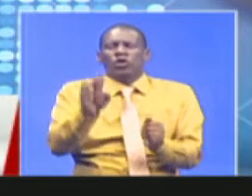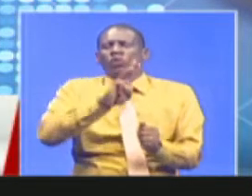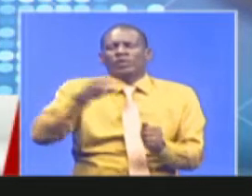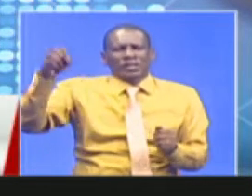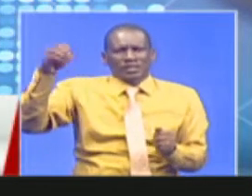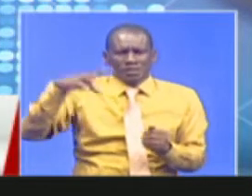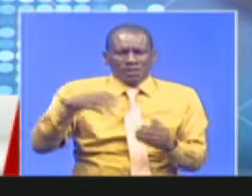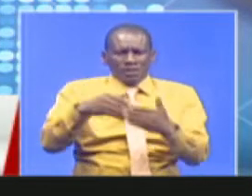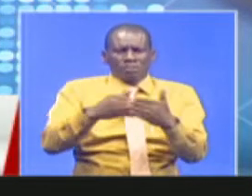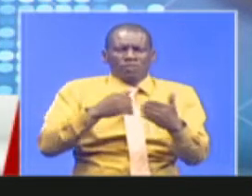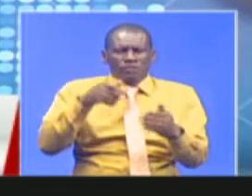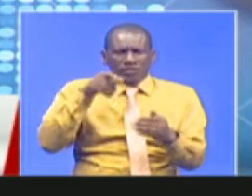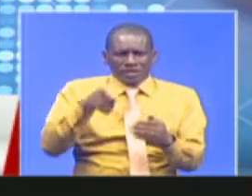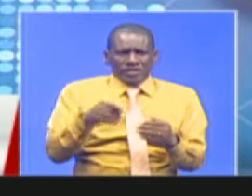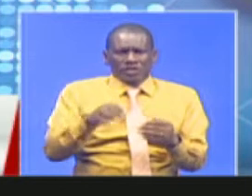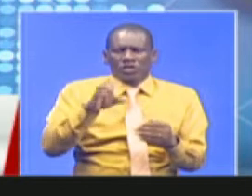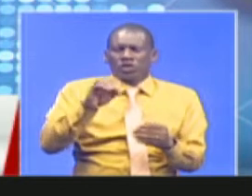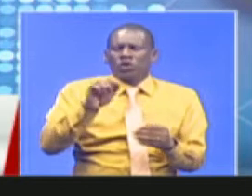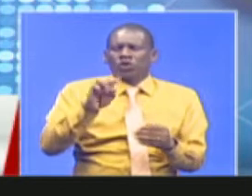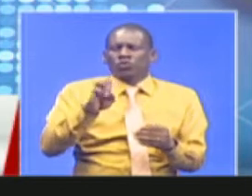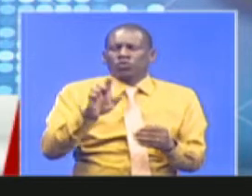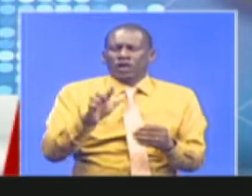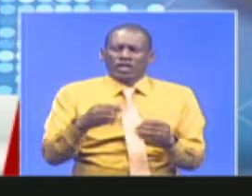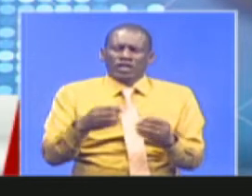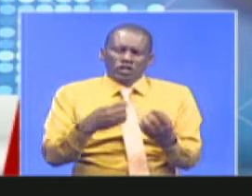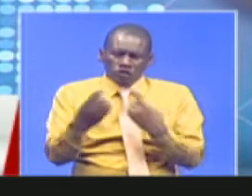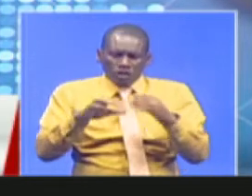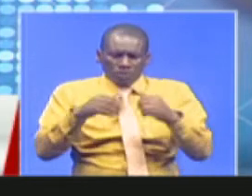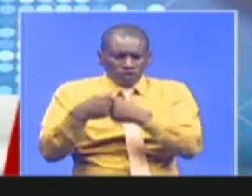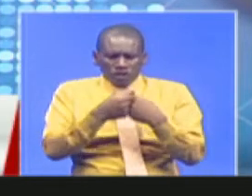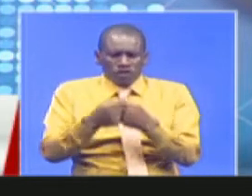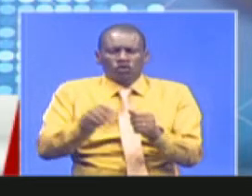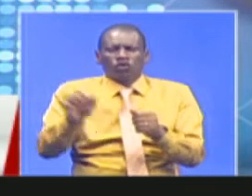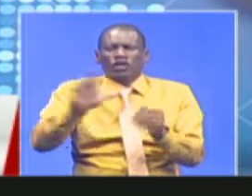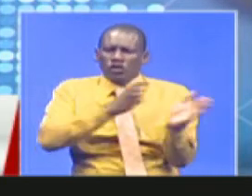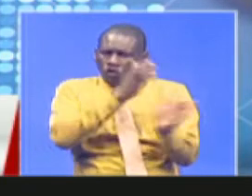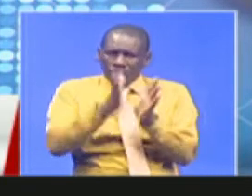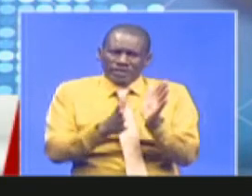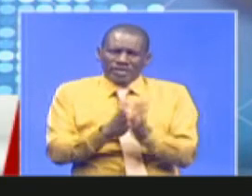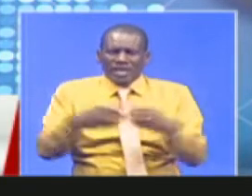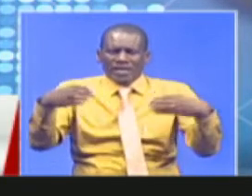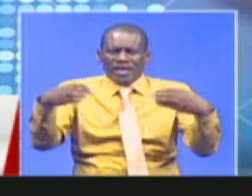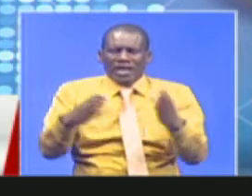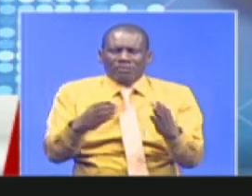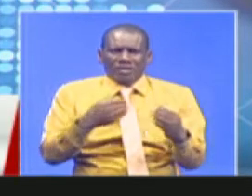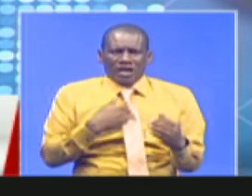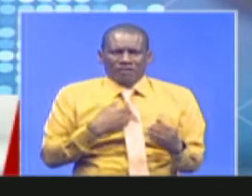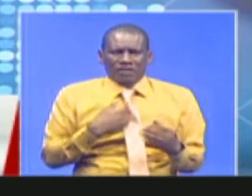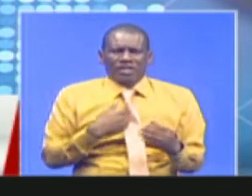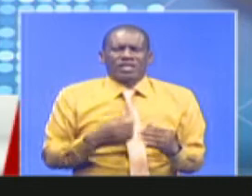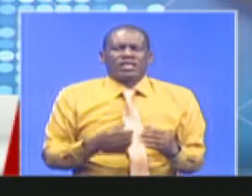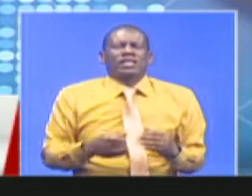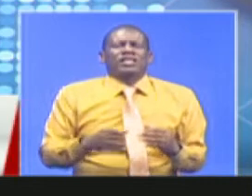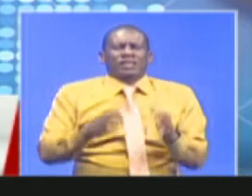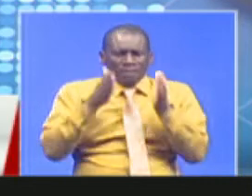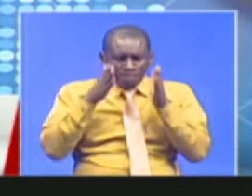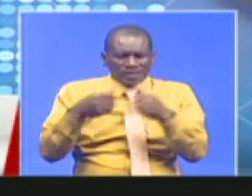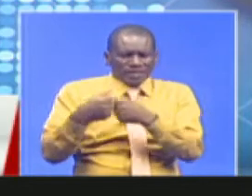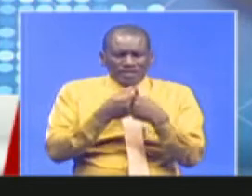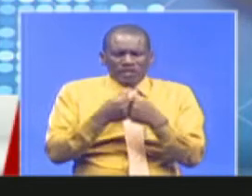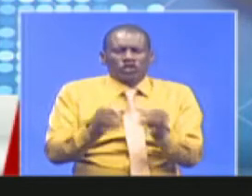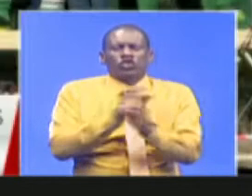of kickoff, Brian Otuala looks at the challenges of the league organizers as well as the clubs are grappling with, the biggest one being lack of